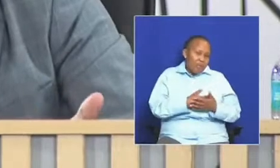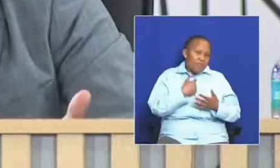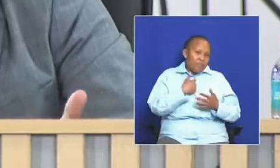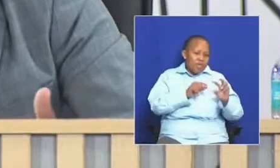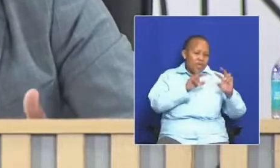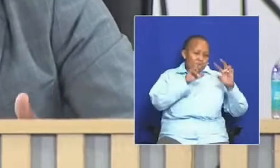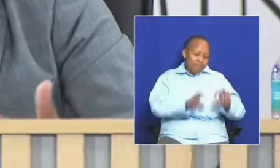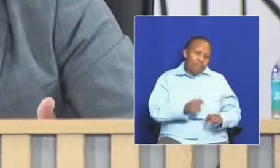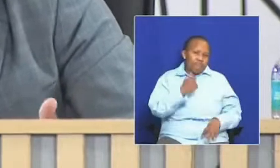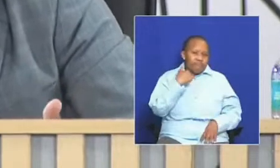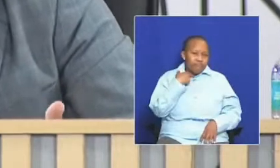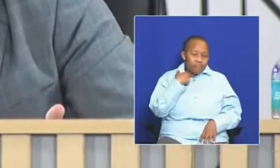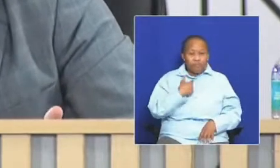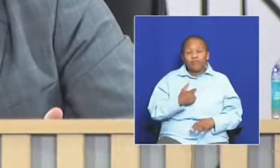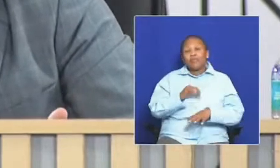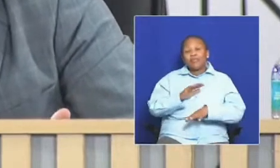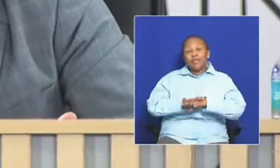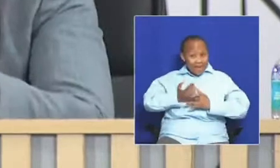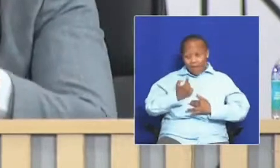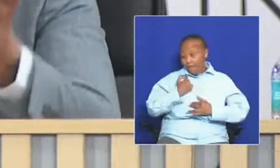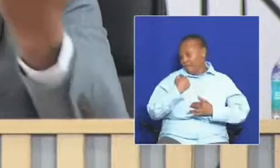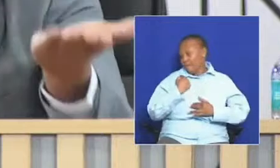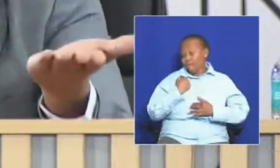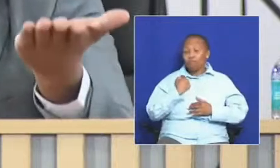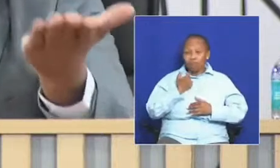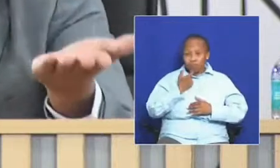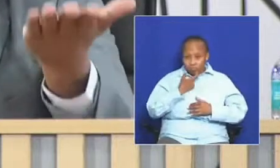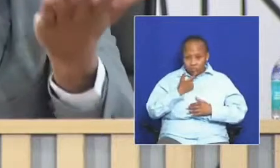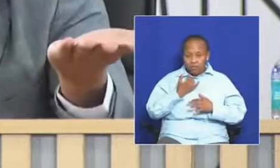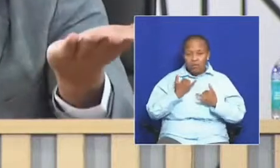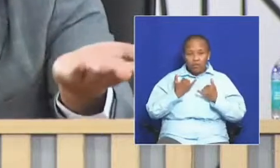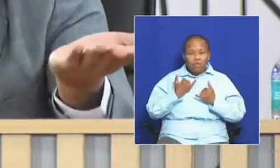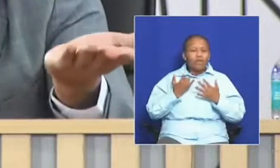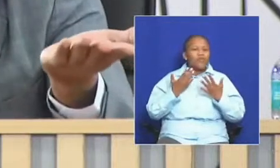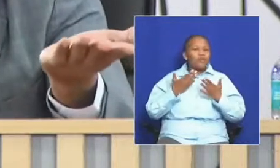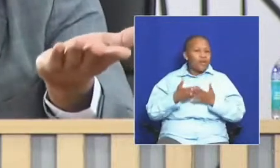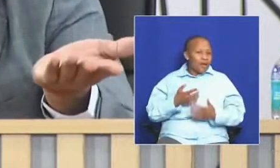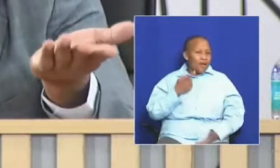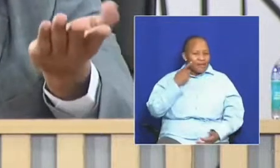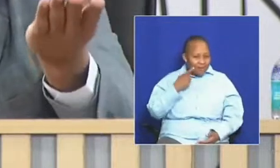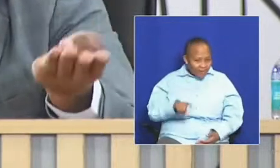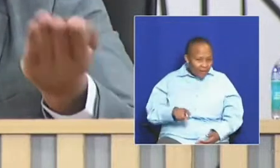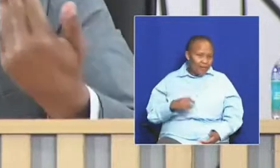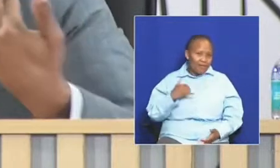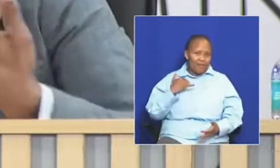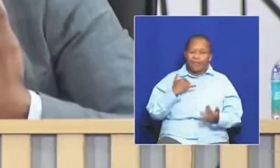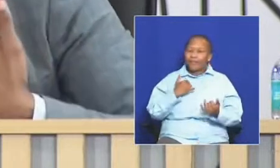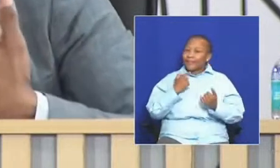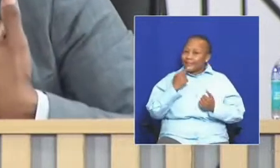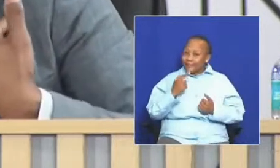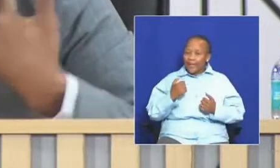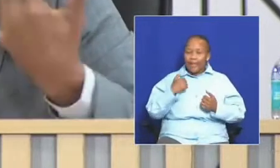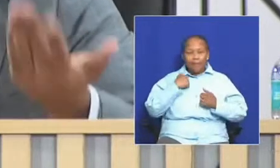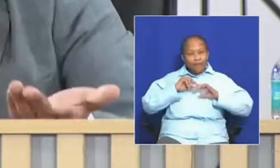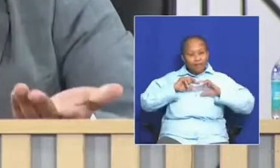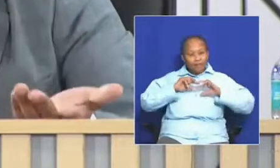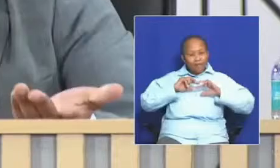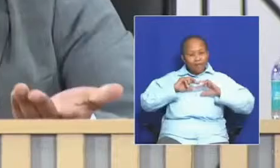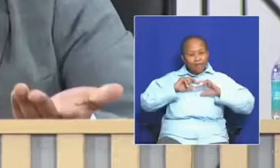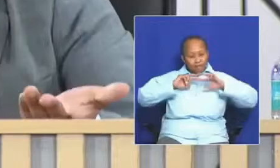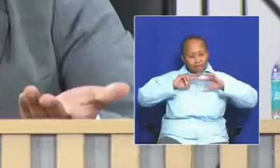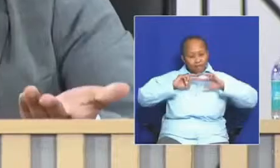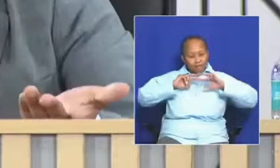During my tea break, I checked on they say I am investigated. The thing is, I cannot prove it,